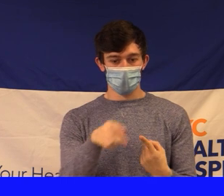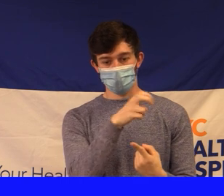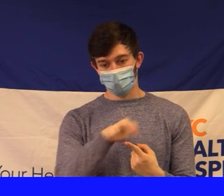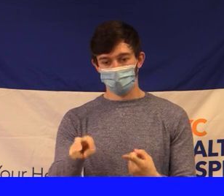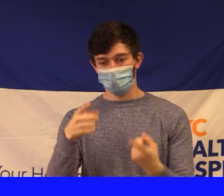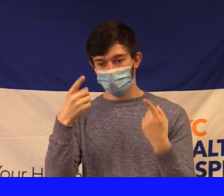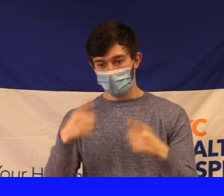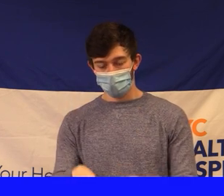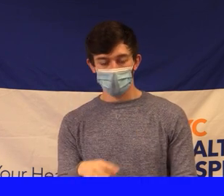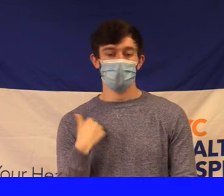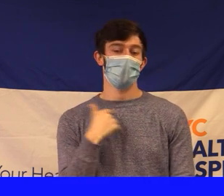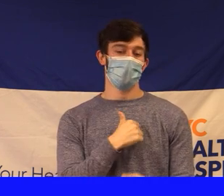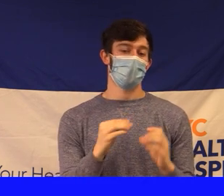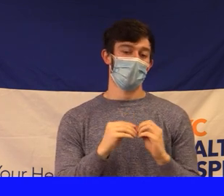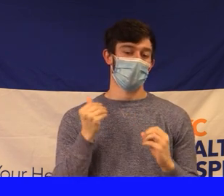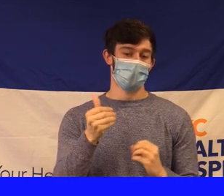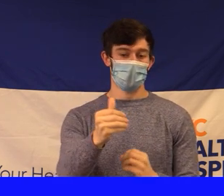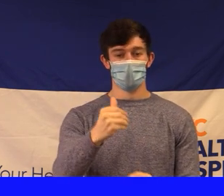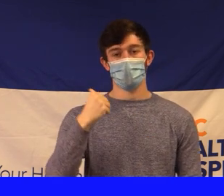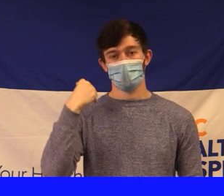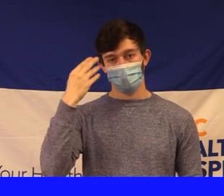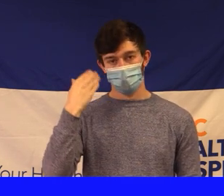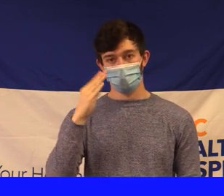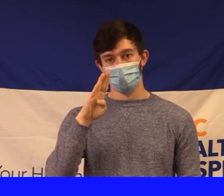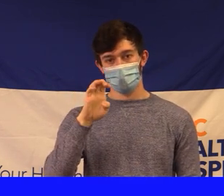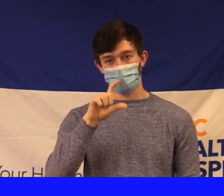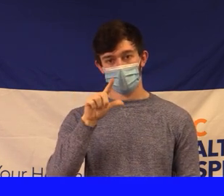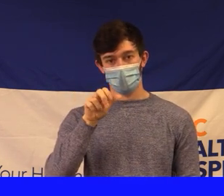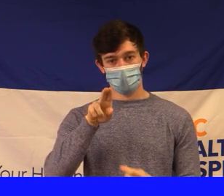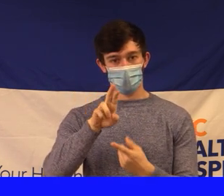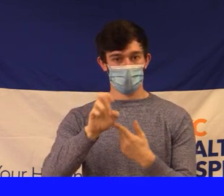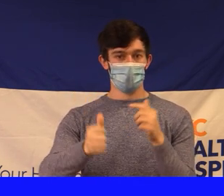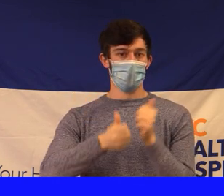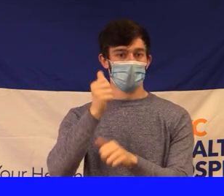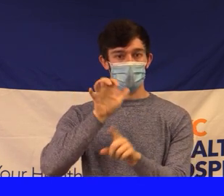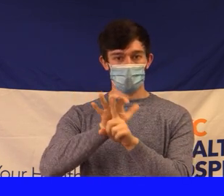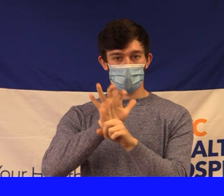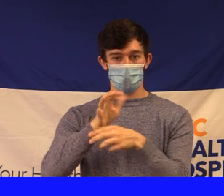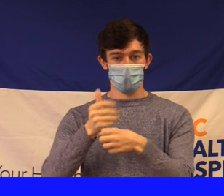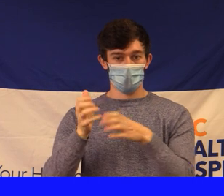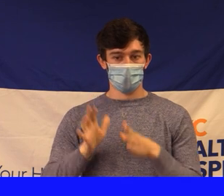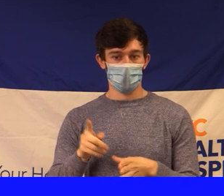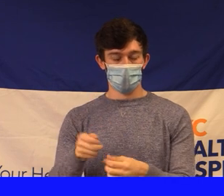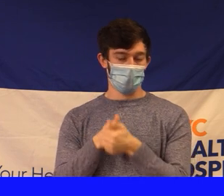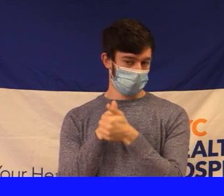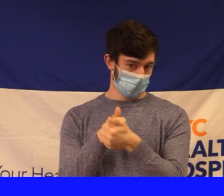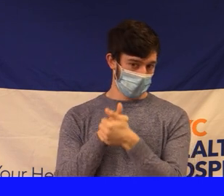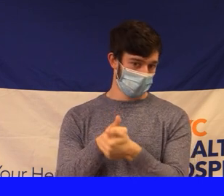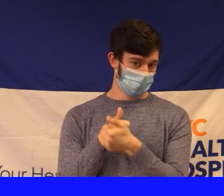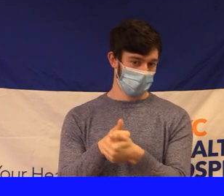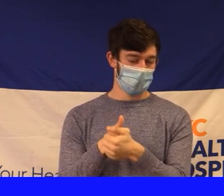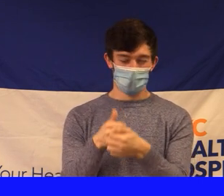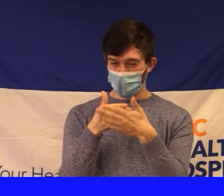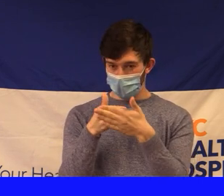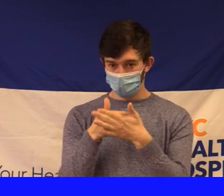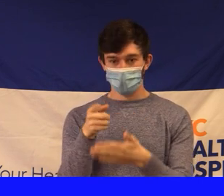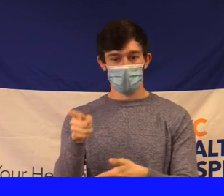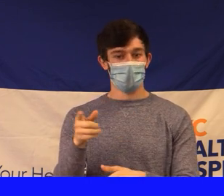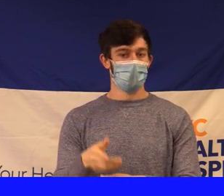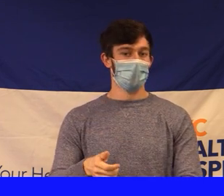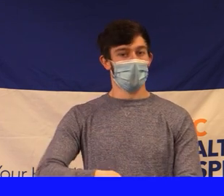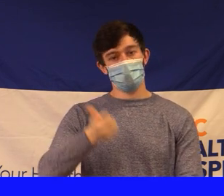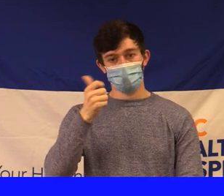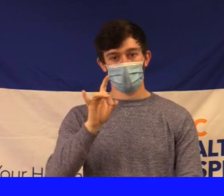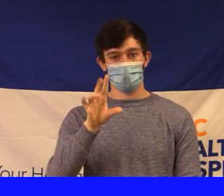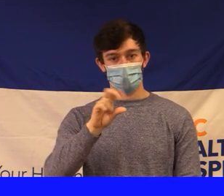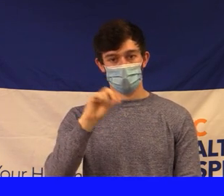We're completing them more often. So Bellevue, the most notable, the biggest recipient who tracks this most closely, was up to 83%